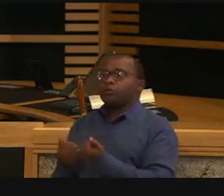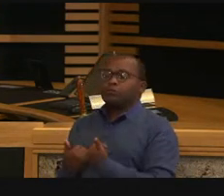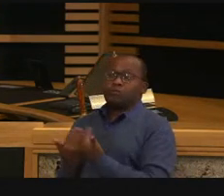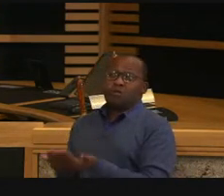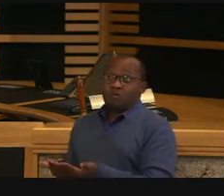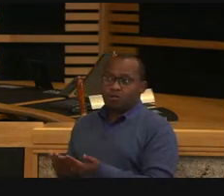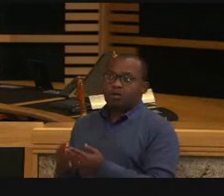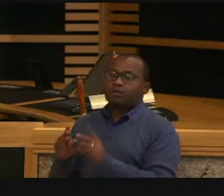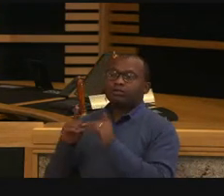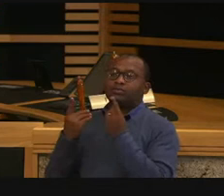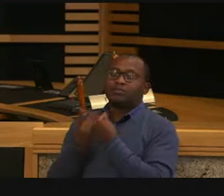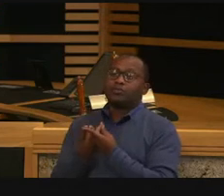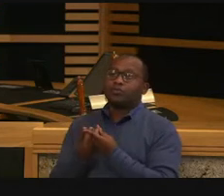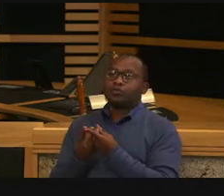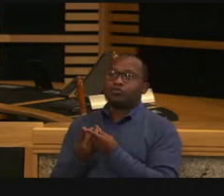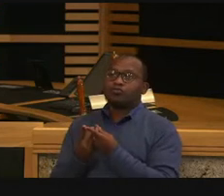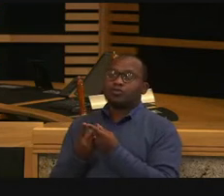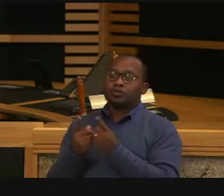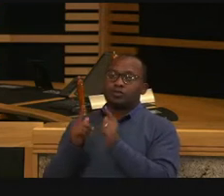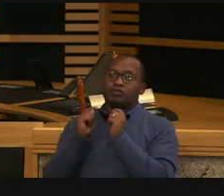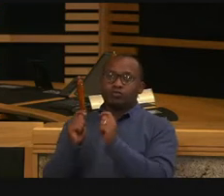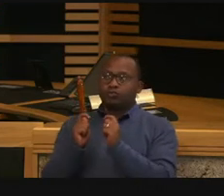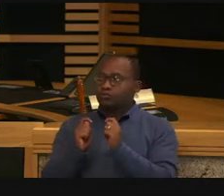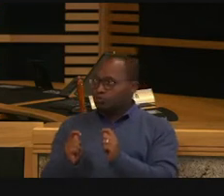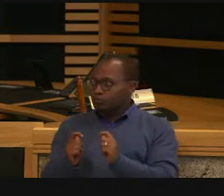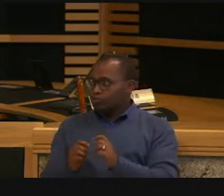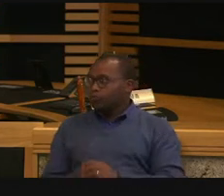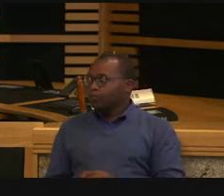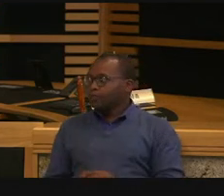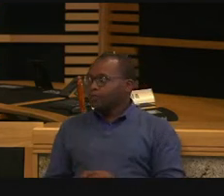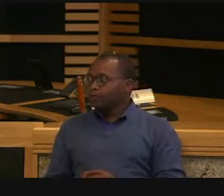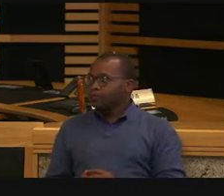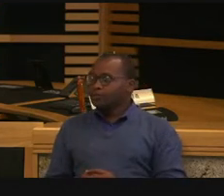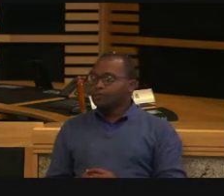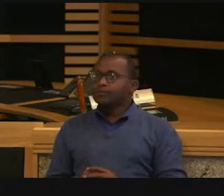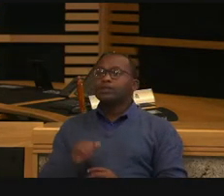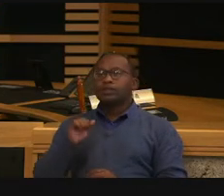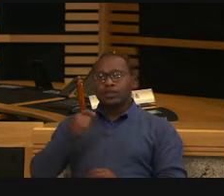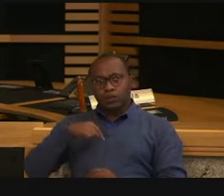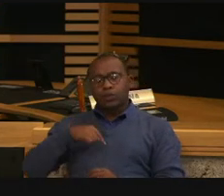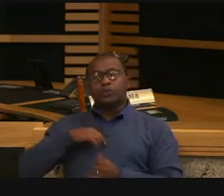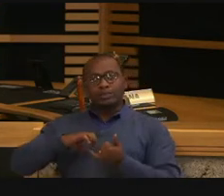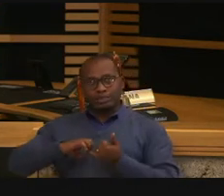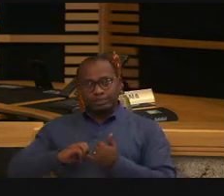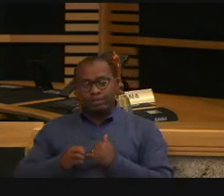our quest to improve our service delivery outcomes and audit outcomes,